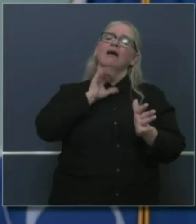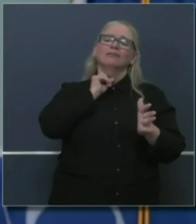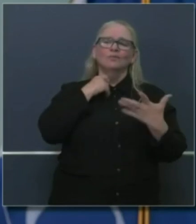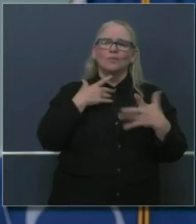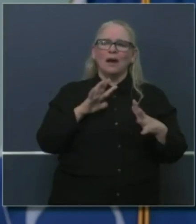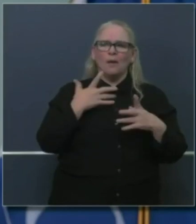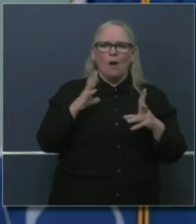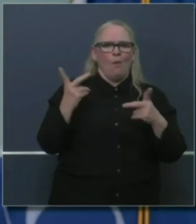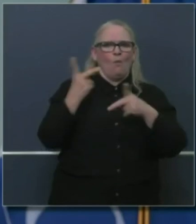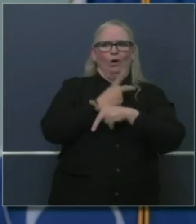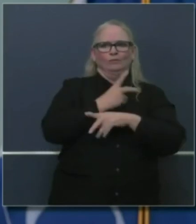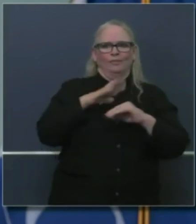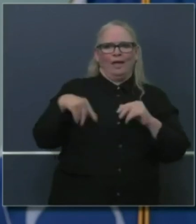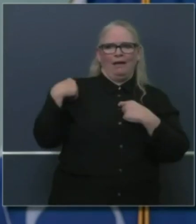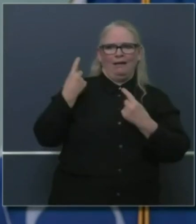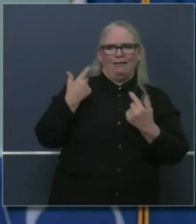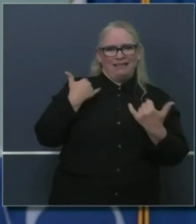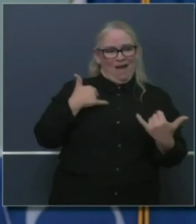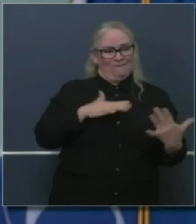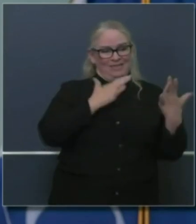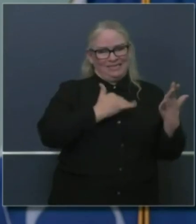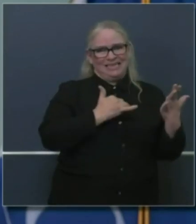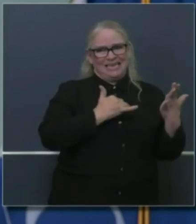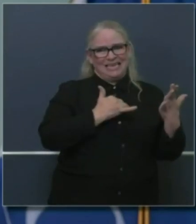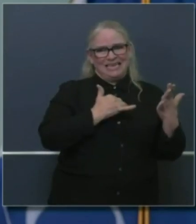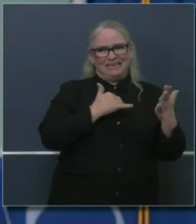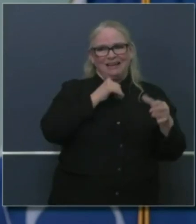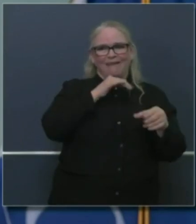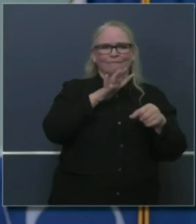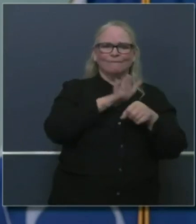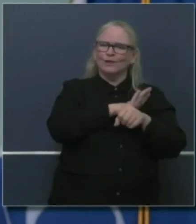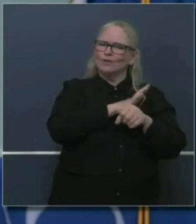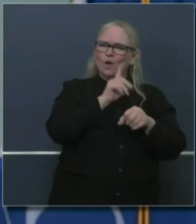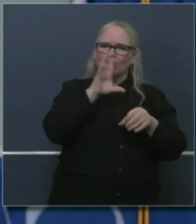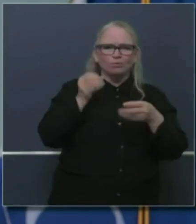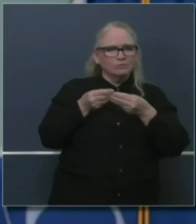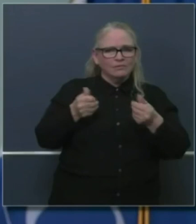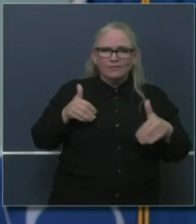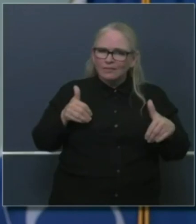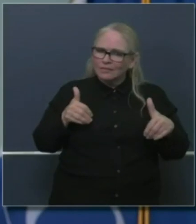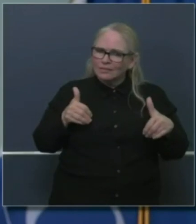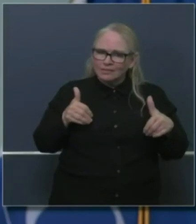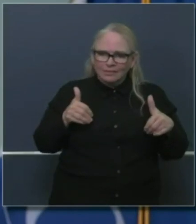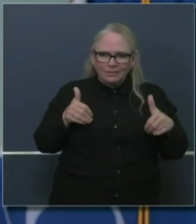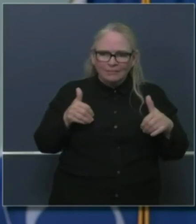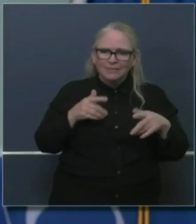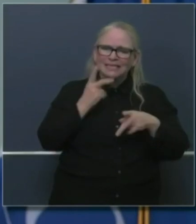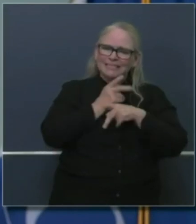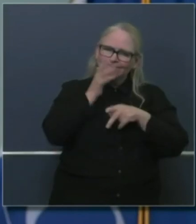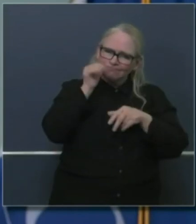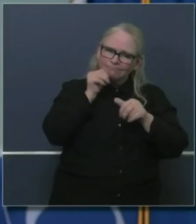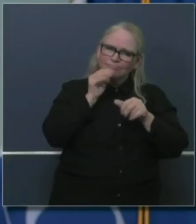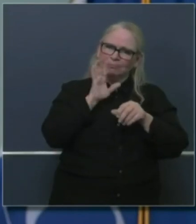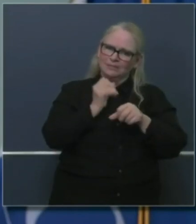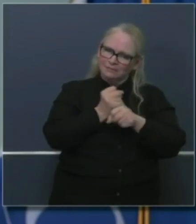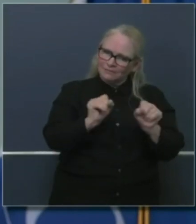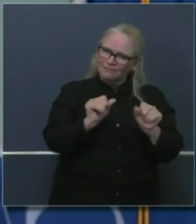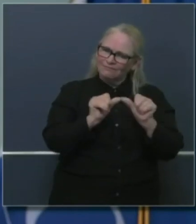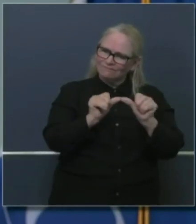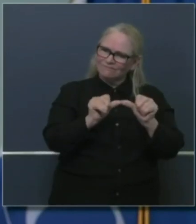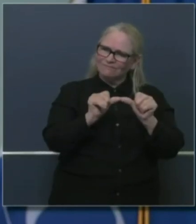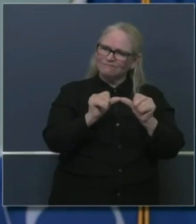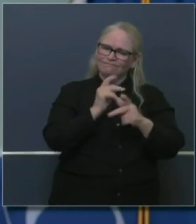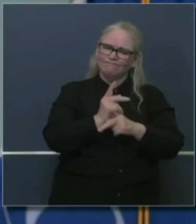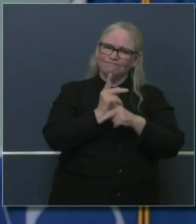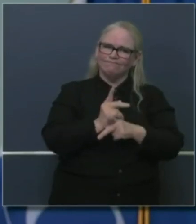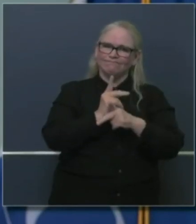not out of the woods yet. Let's continue to be vigilant, continue to do what we've done to get to this point, and I hope folks see